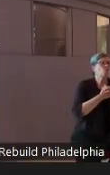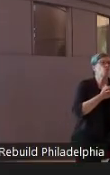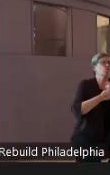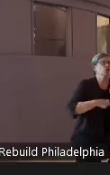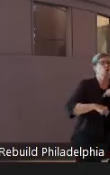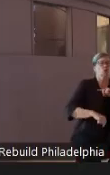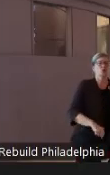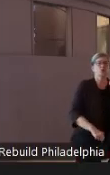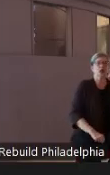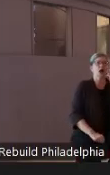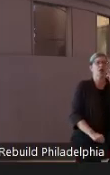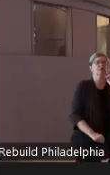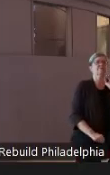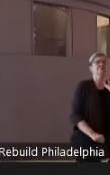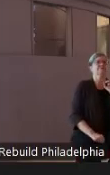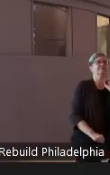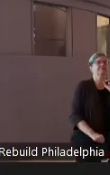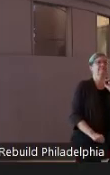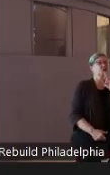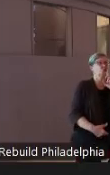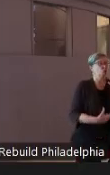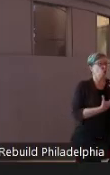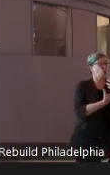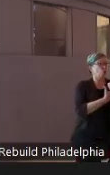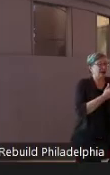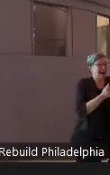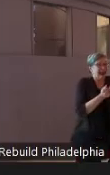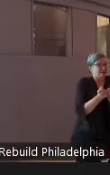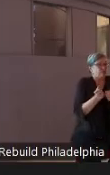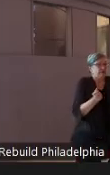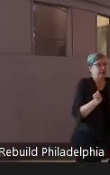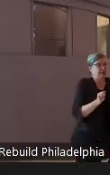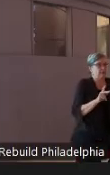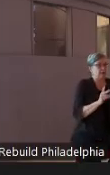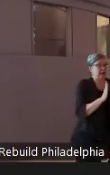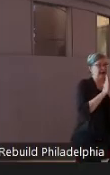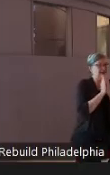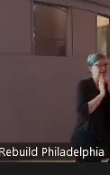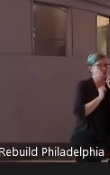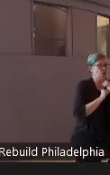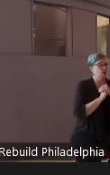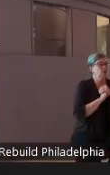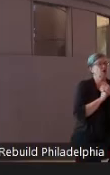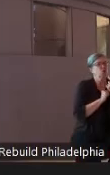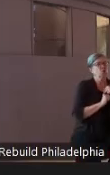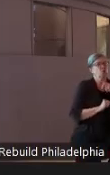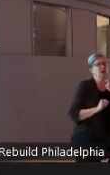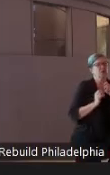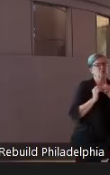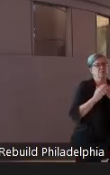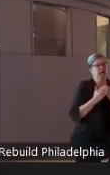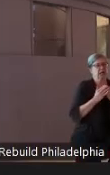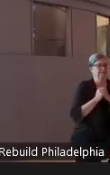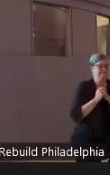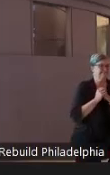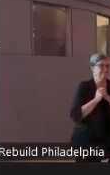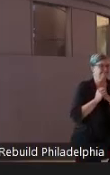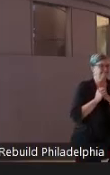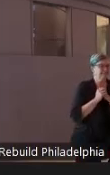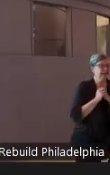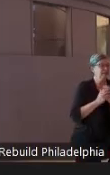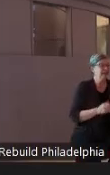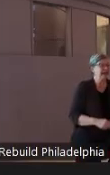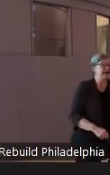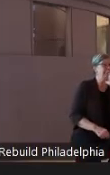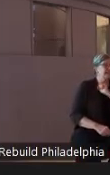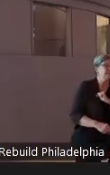we realized that in order to incorporate everything that folks had asked for, we needed a little bit more money. The